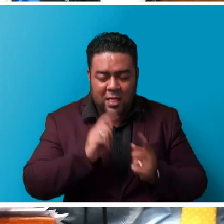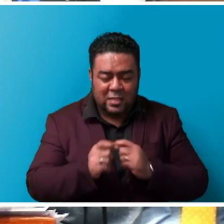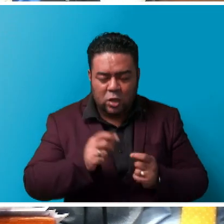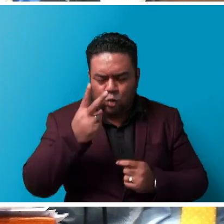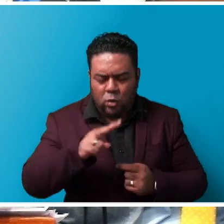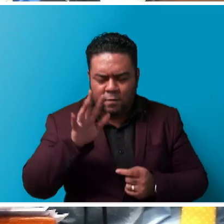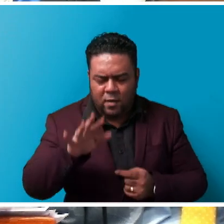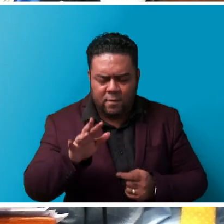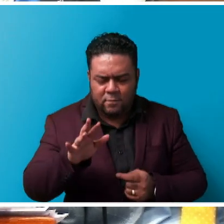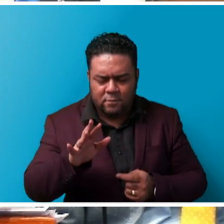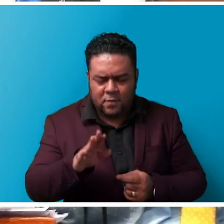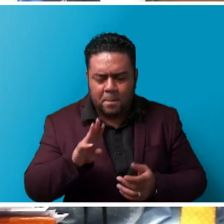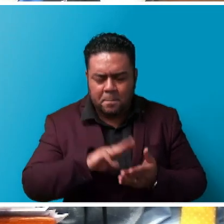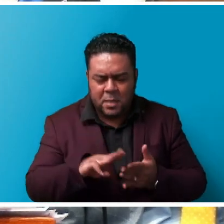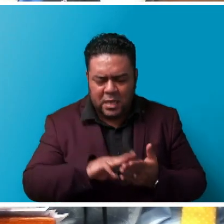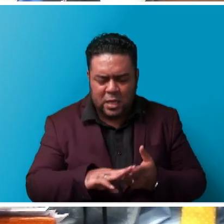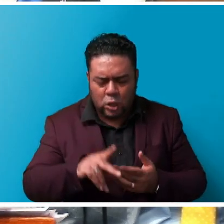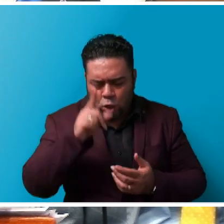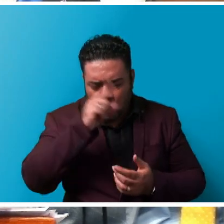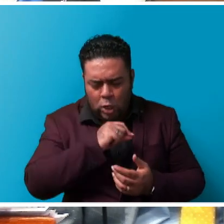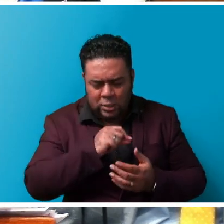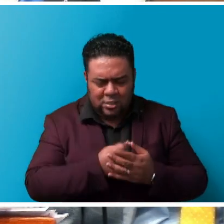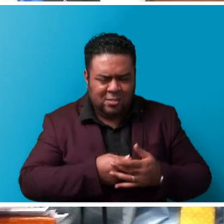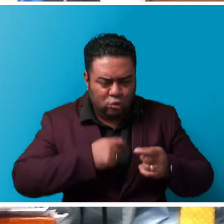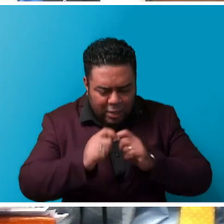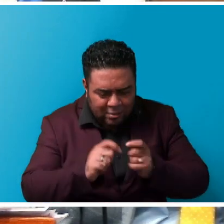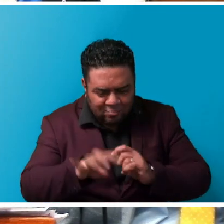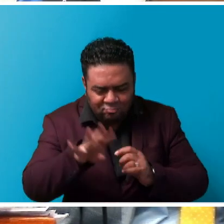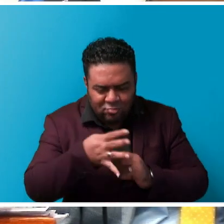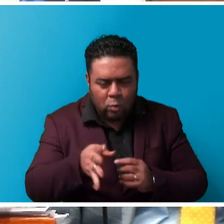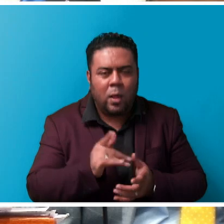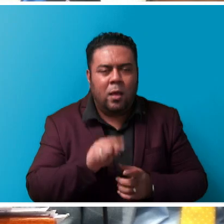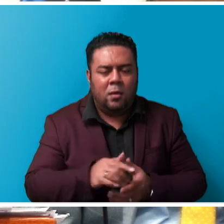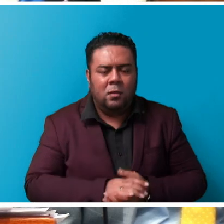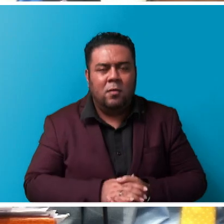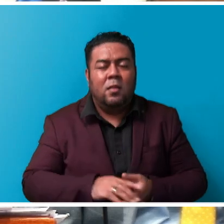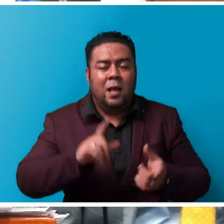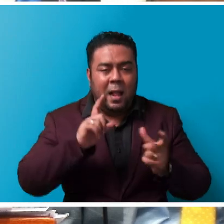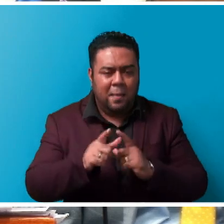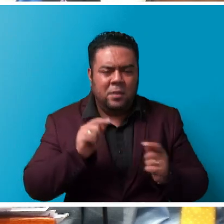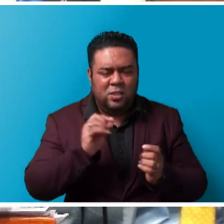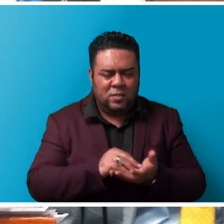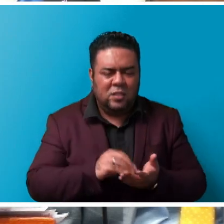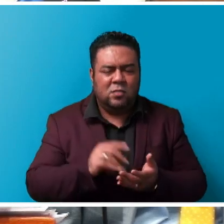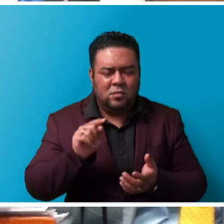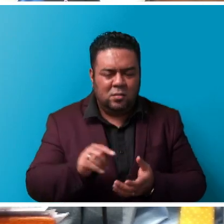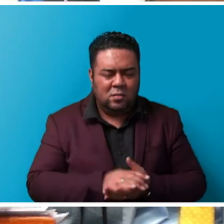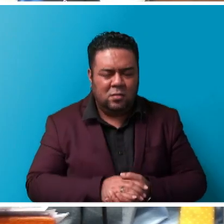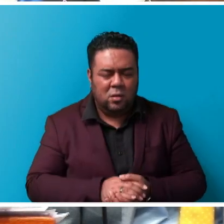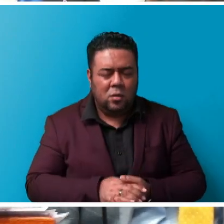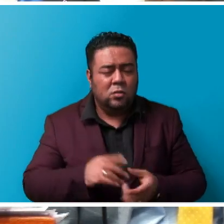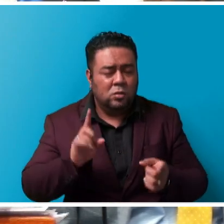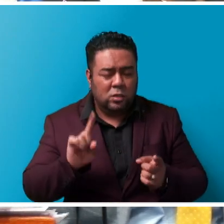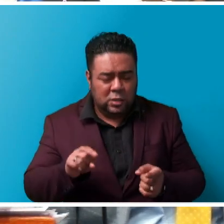$25 million, which will greatly enhance our climate services in the region. So we,